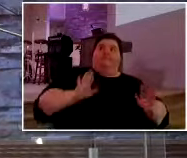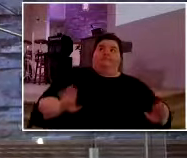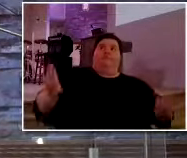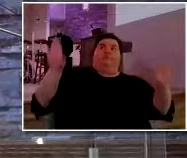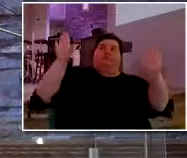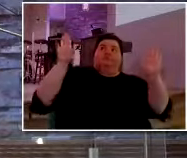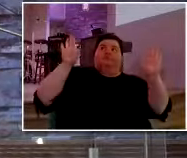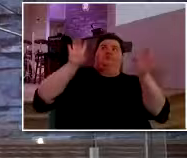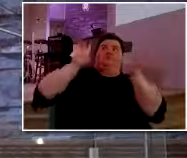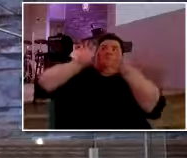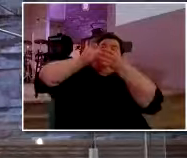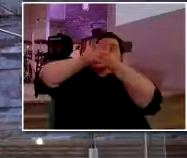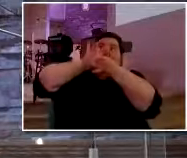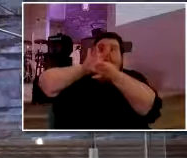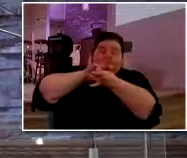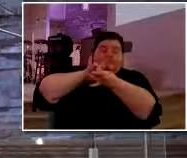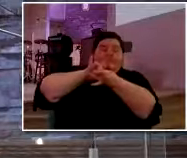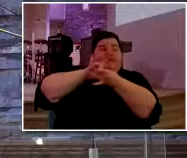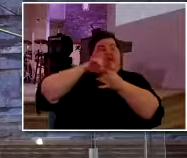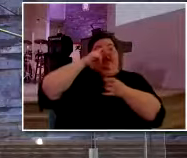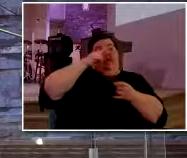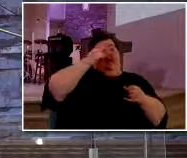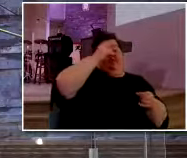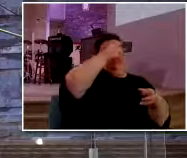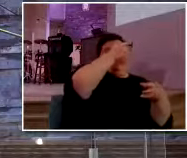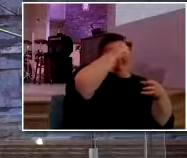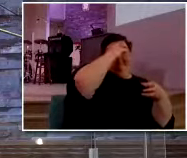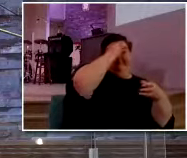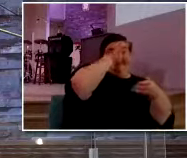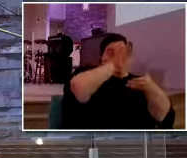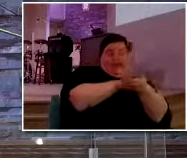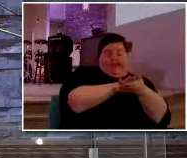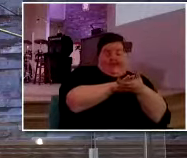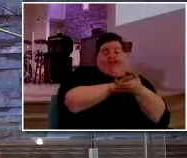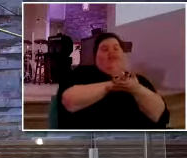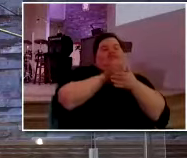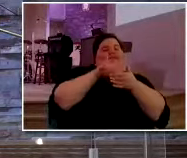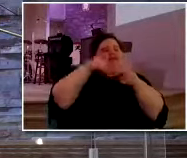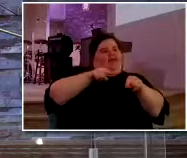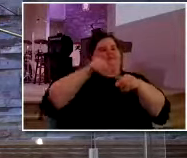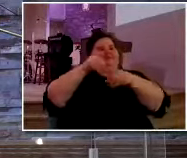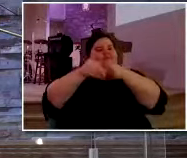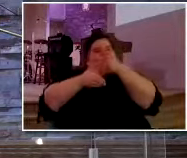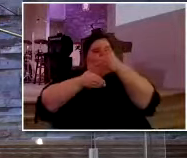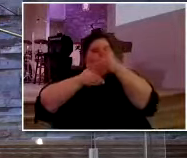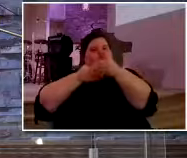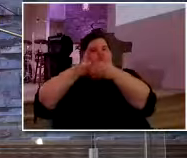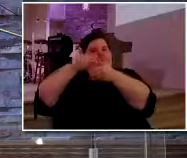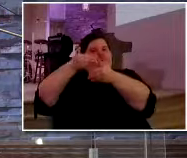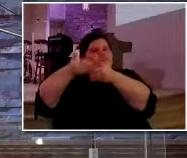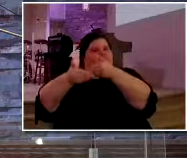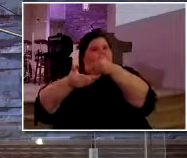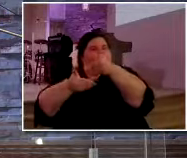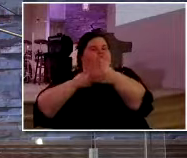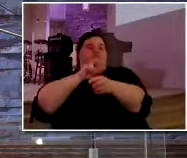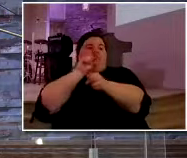after you. And that believing starts a process in your life. It's a simple